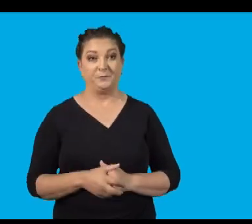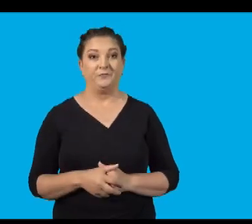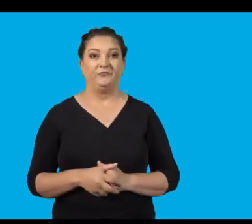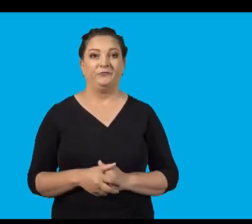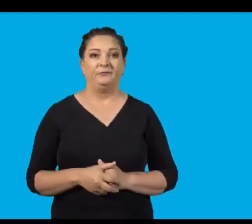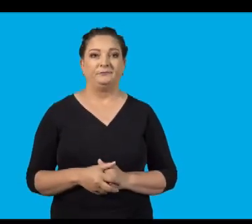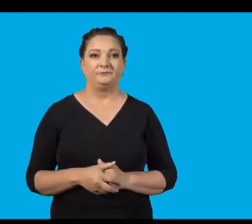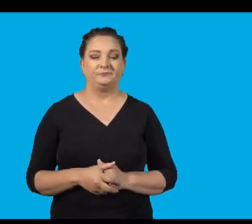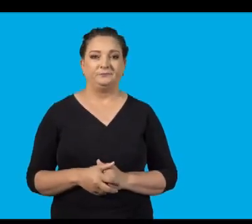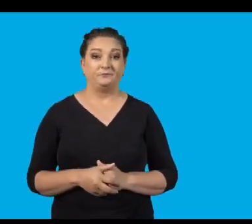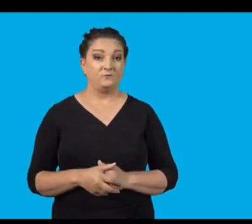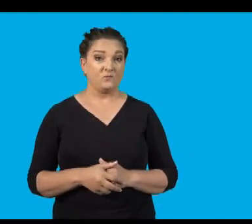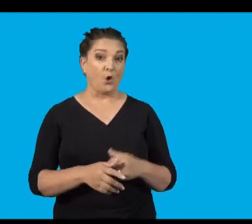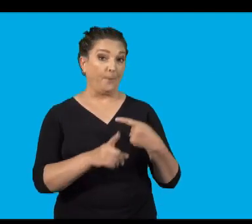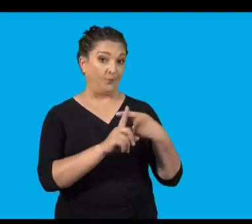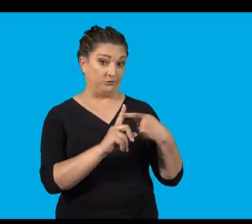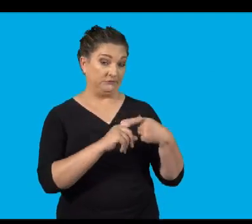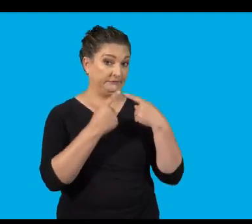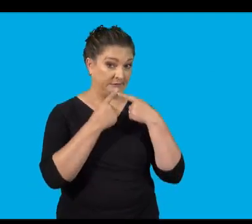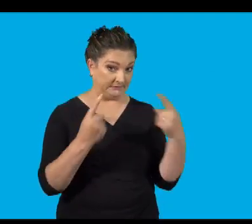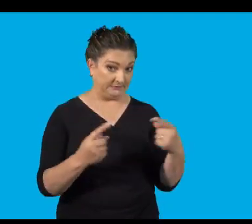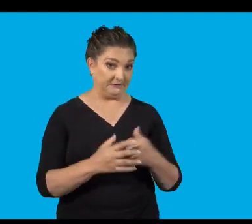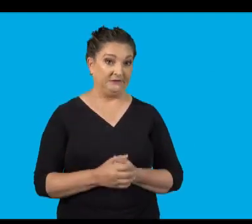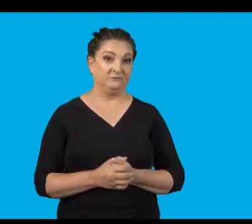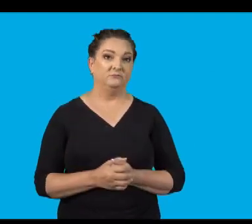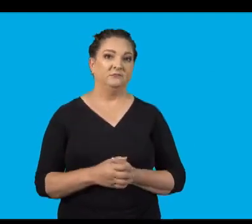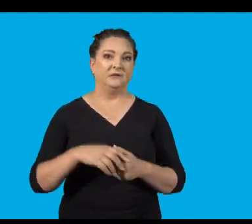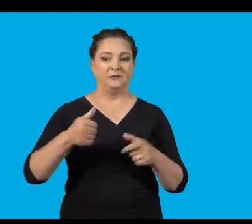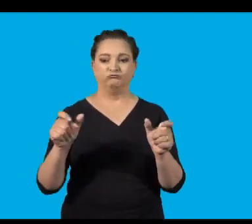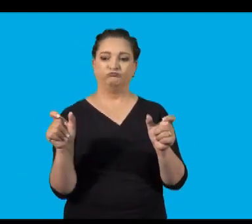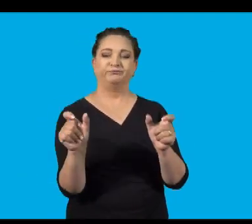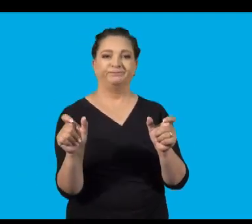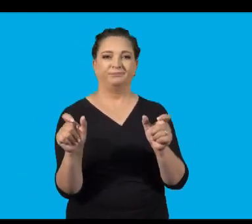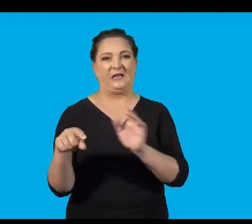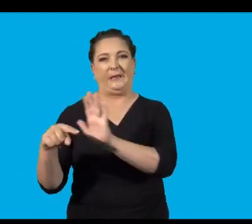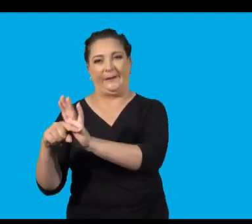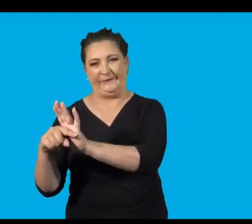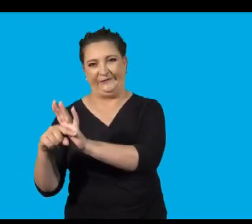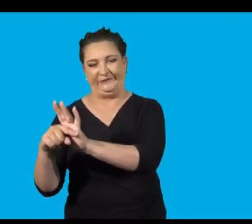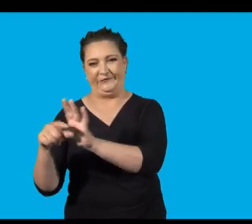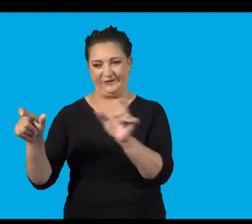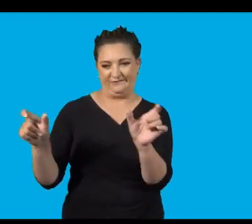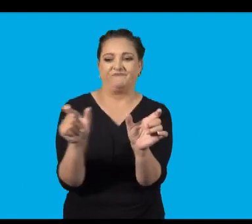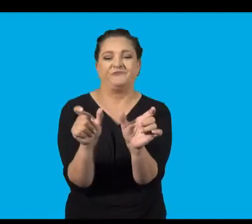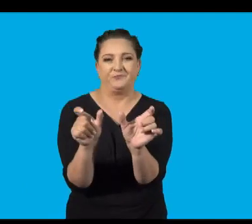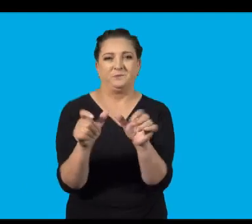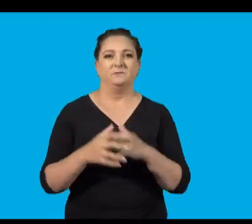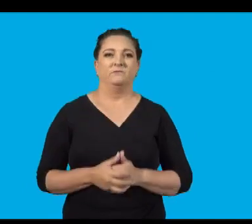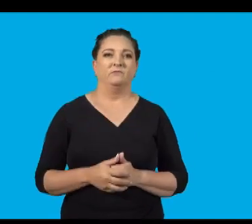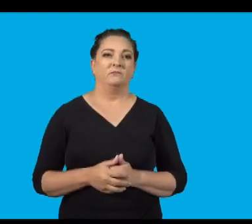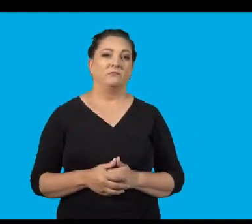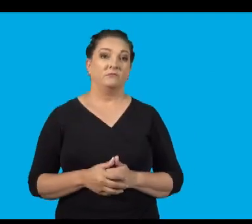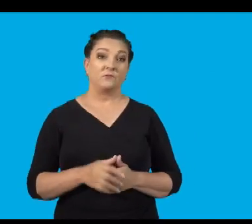examples, we see, all right, the positive statement, but then the tag has a negative, all